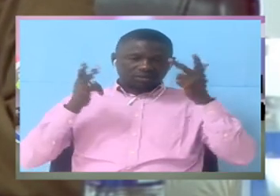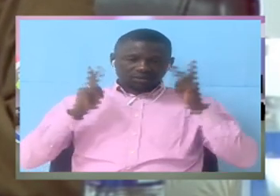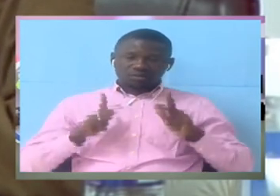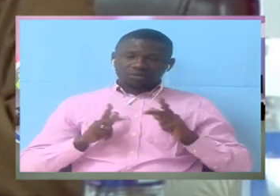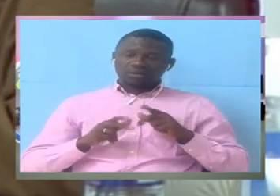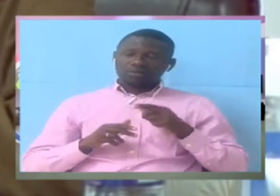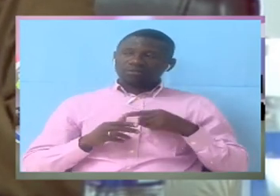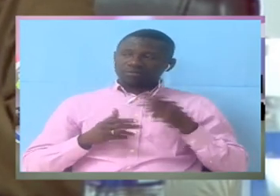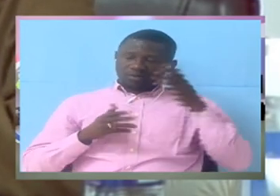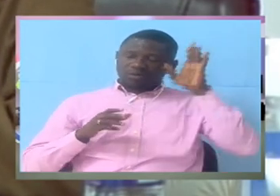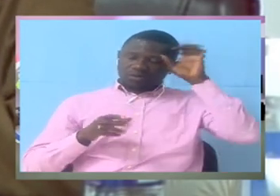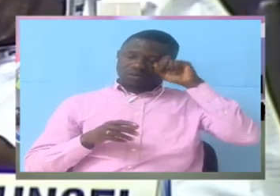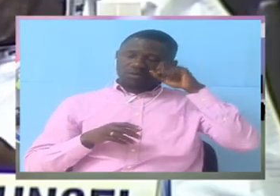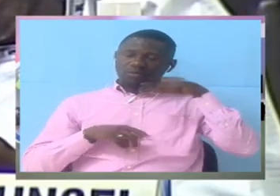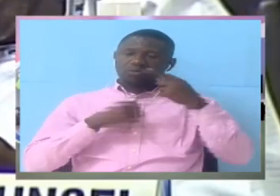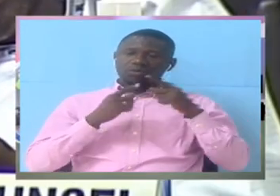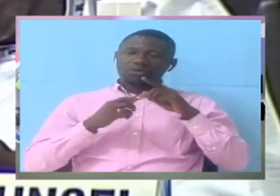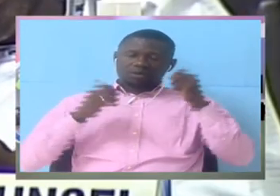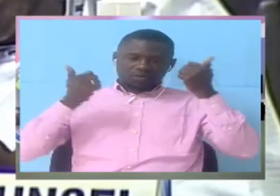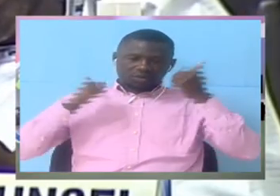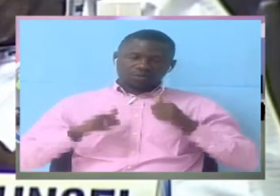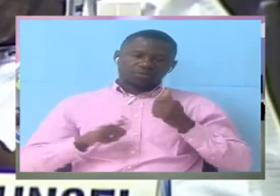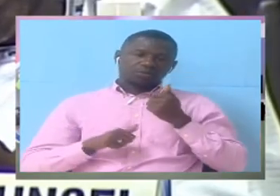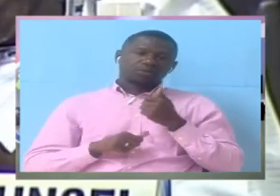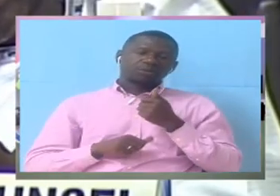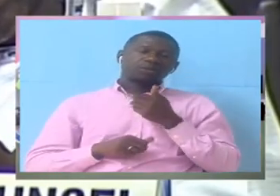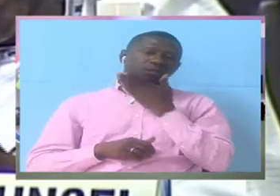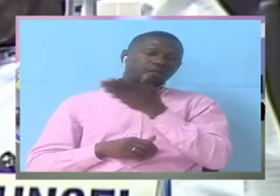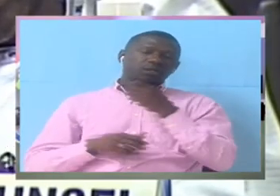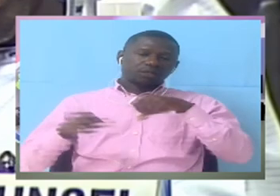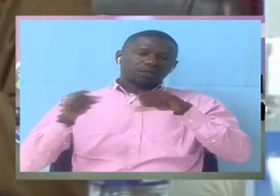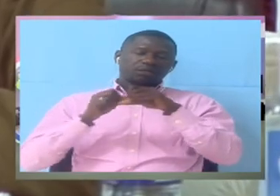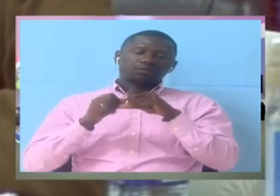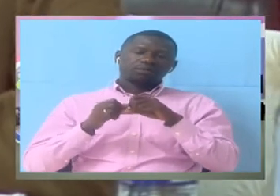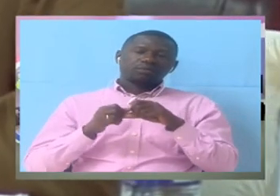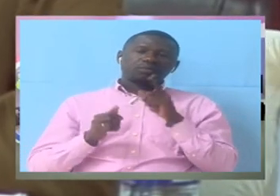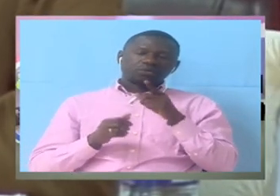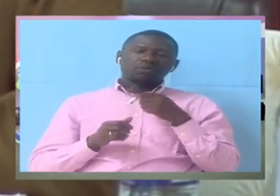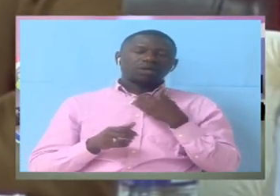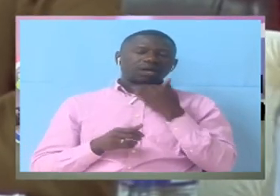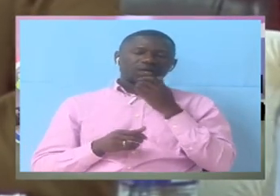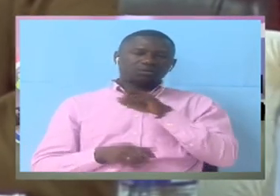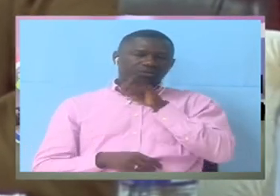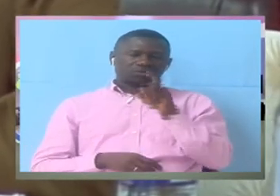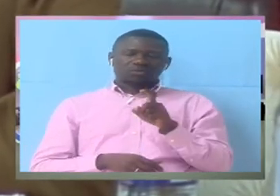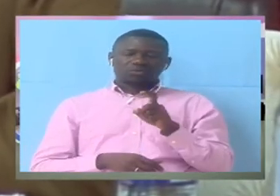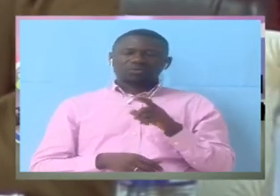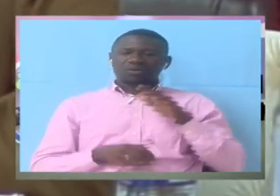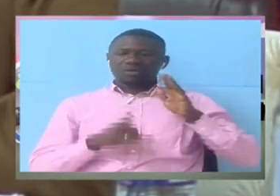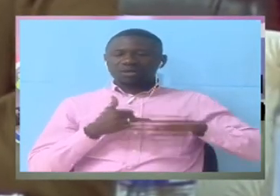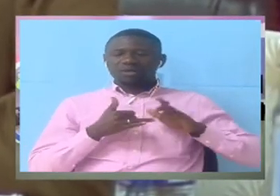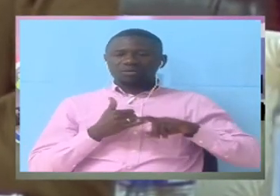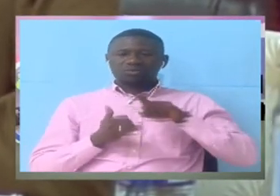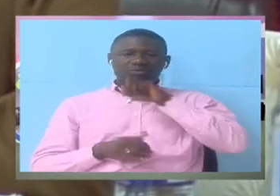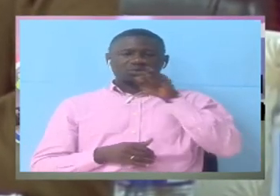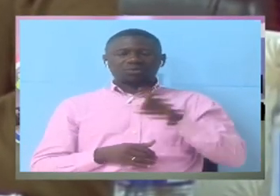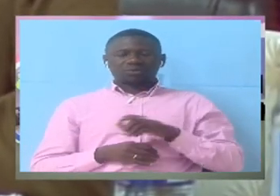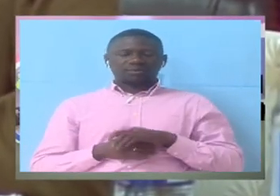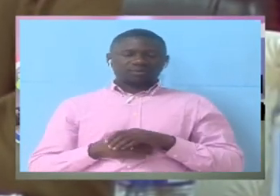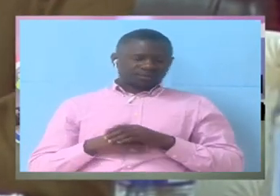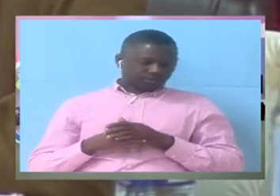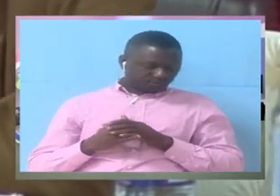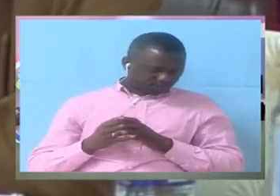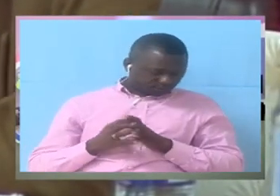is very much aware of what really happened in that area. But let me just ask them one last question.